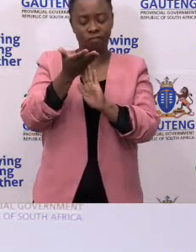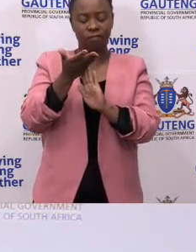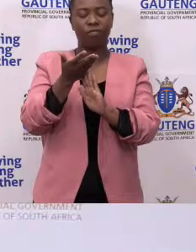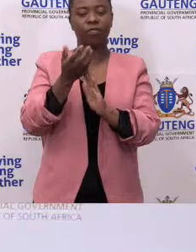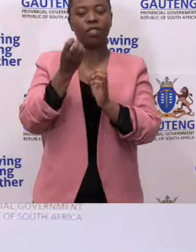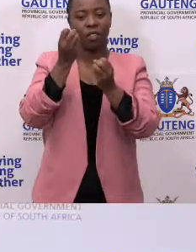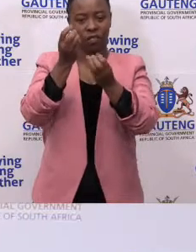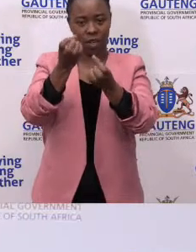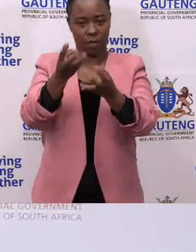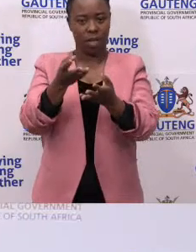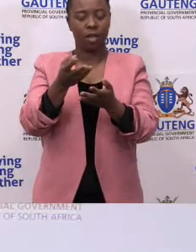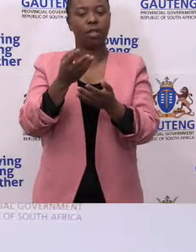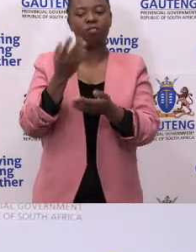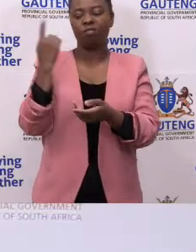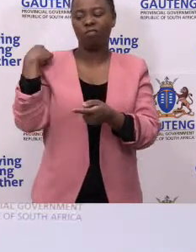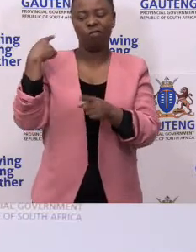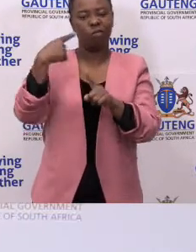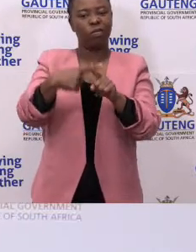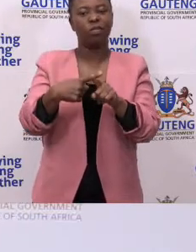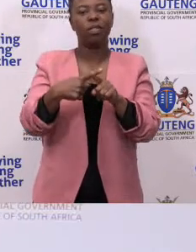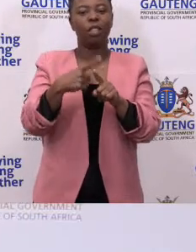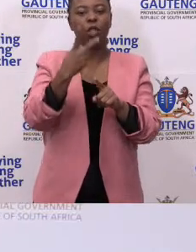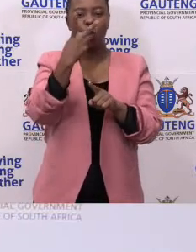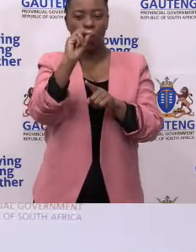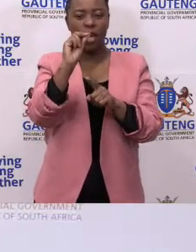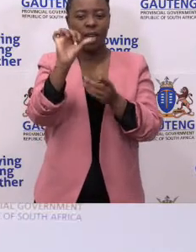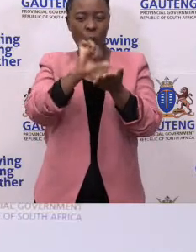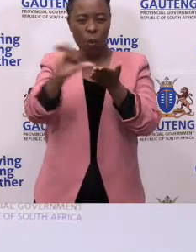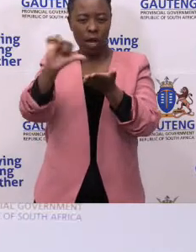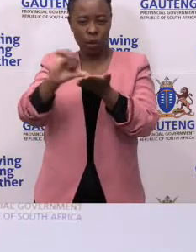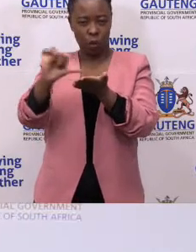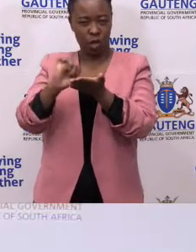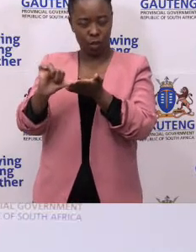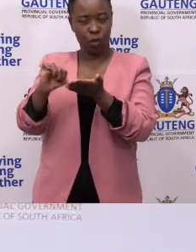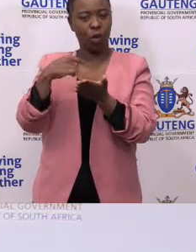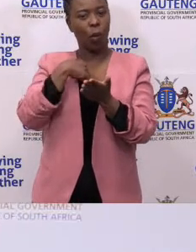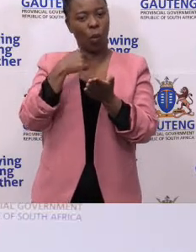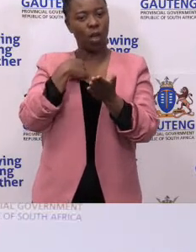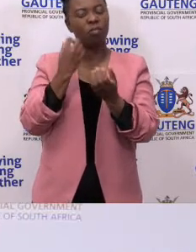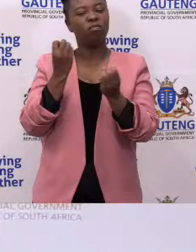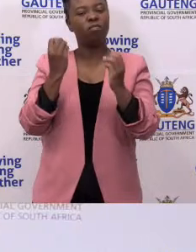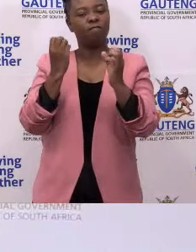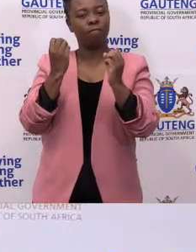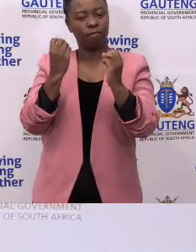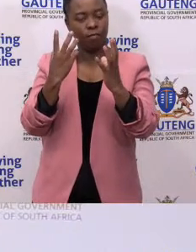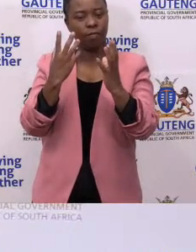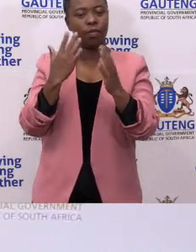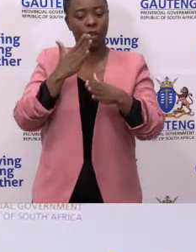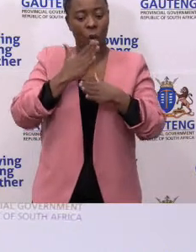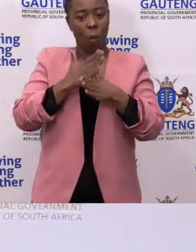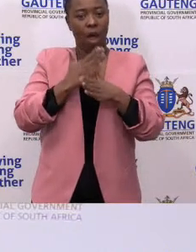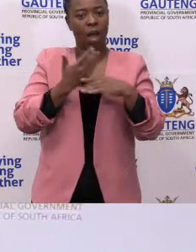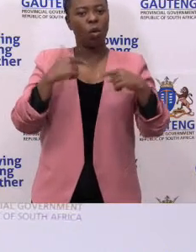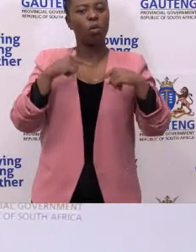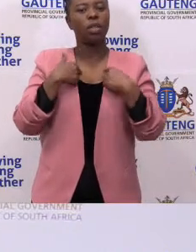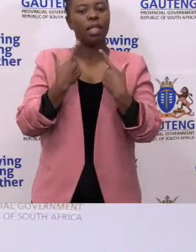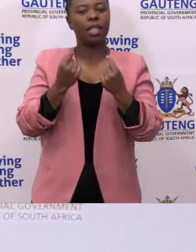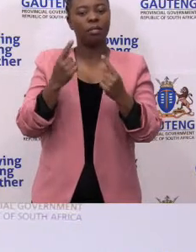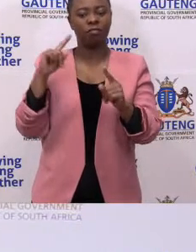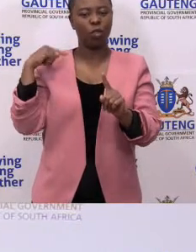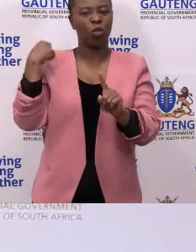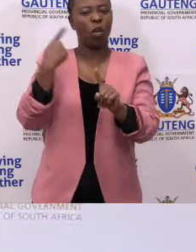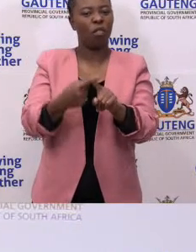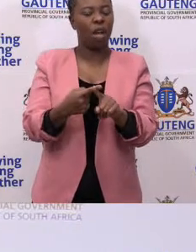the past 20 weeks, where we give our feedback on the work that we have been doing in terms of the